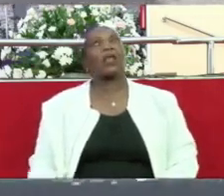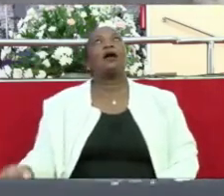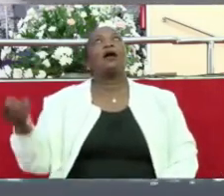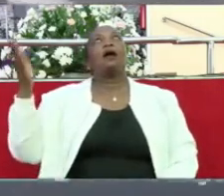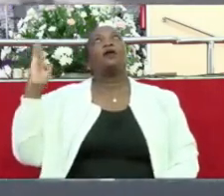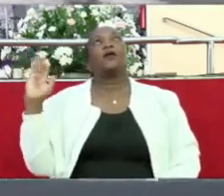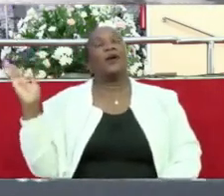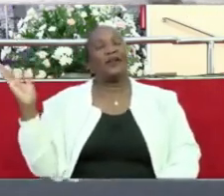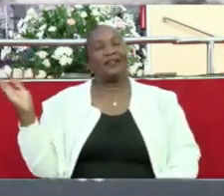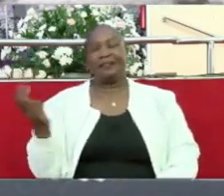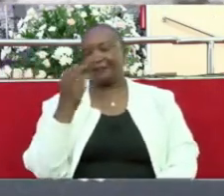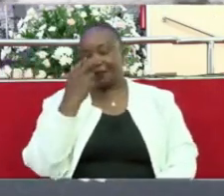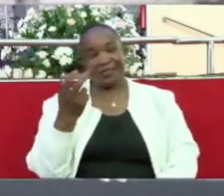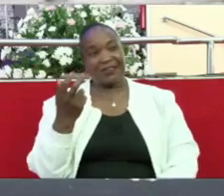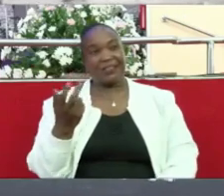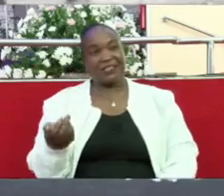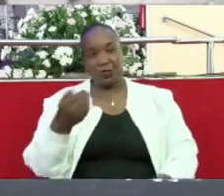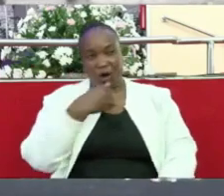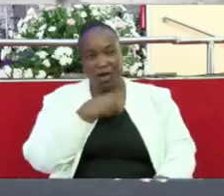is not out of your own qualification.